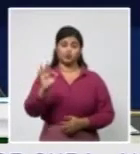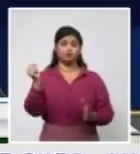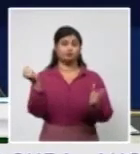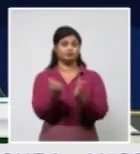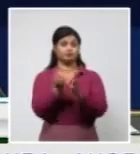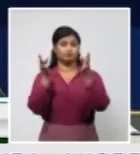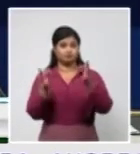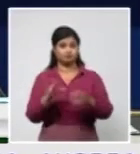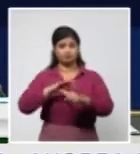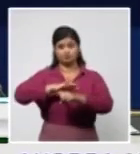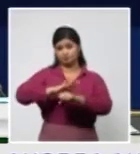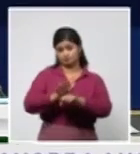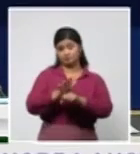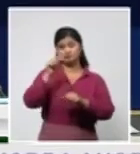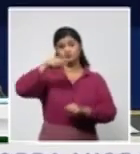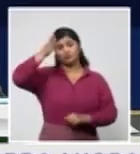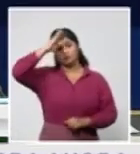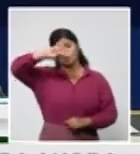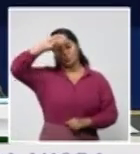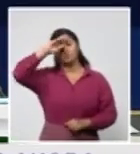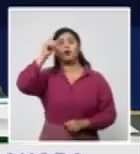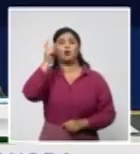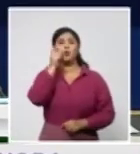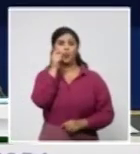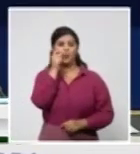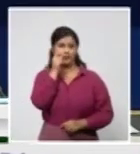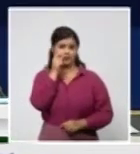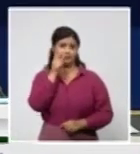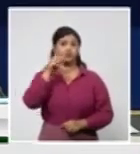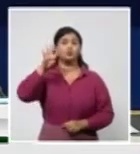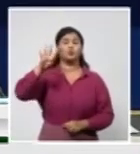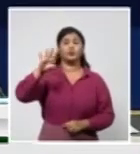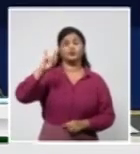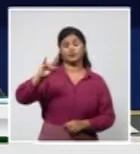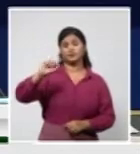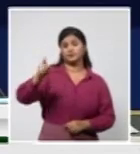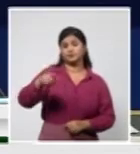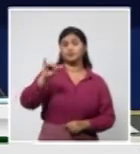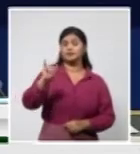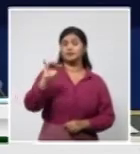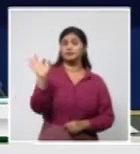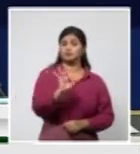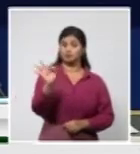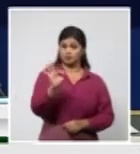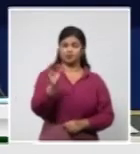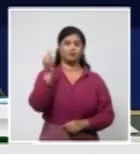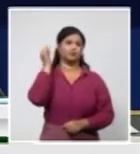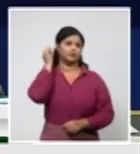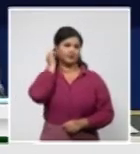Only 29 of the 37 cases were asymptomatic, representing